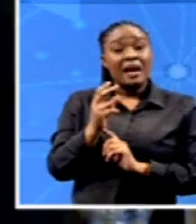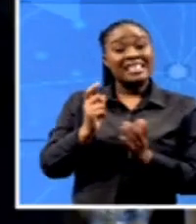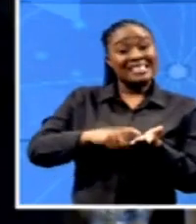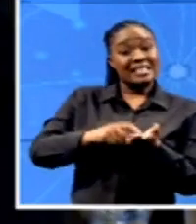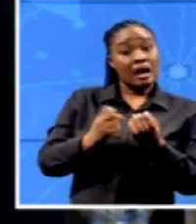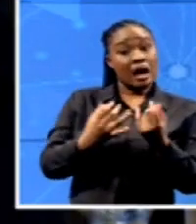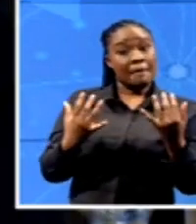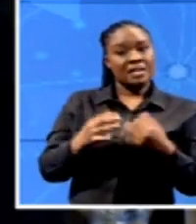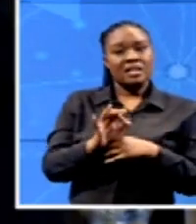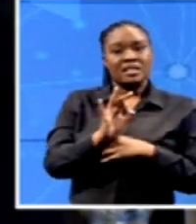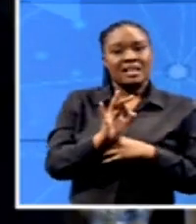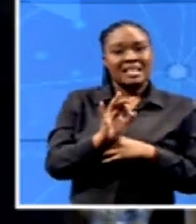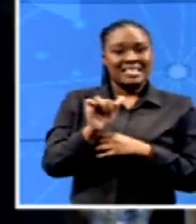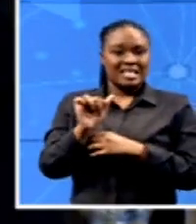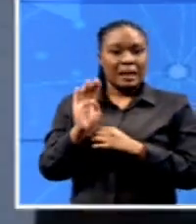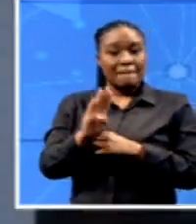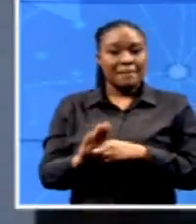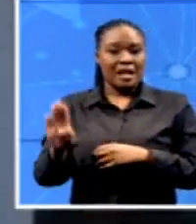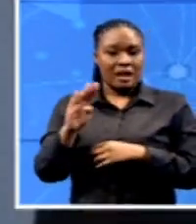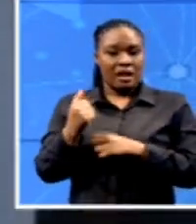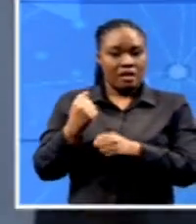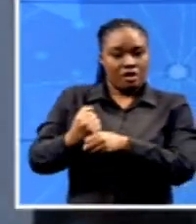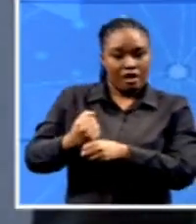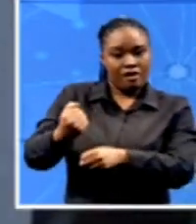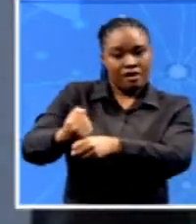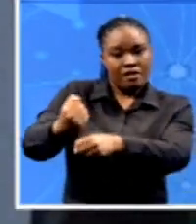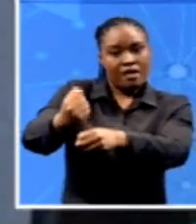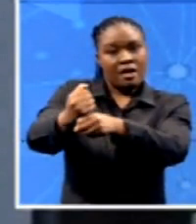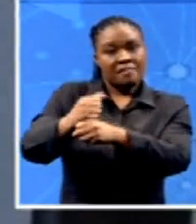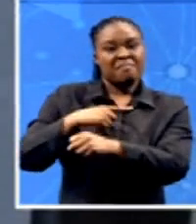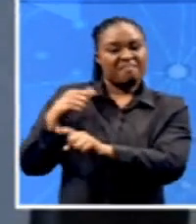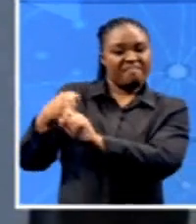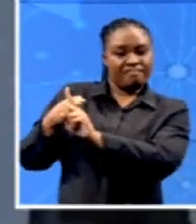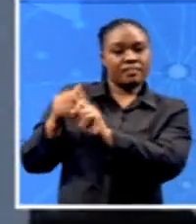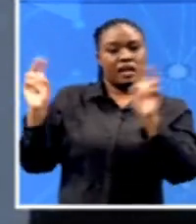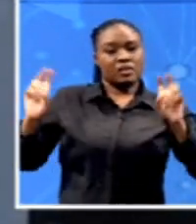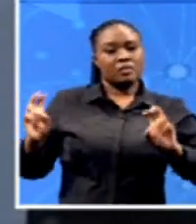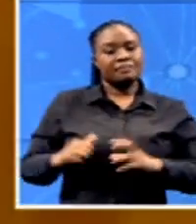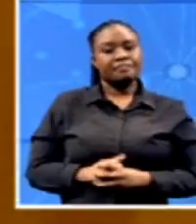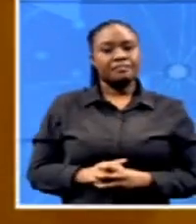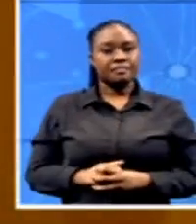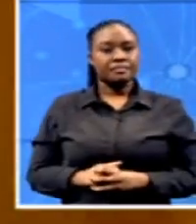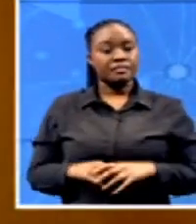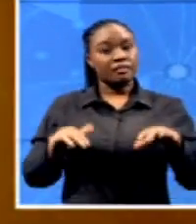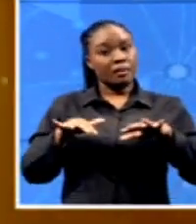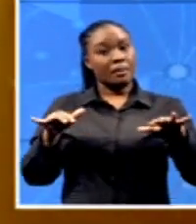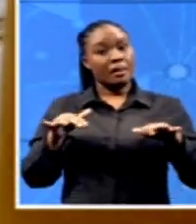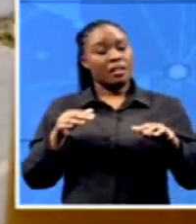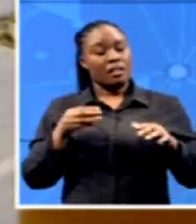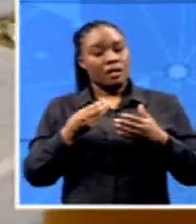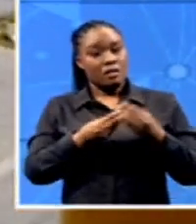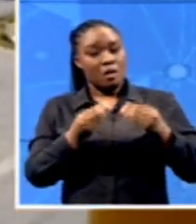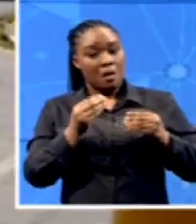which is a significant strain on the business. Economists say the economy is losing billions of rand as all